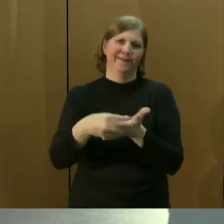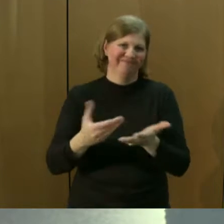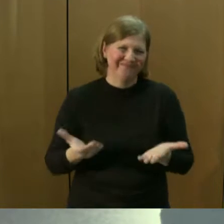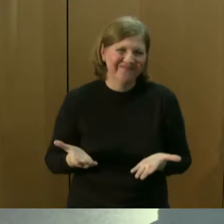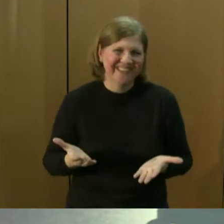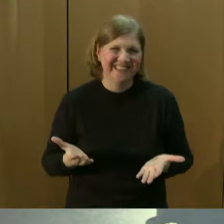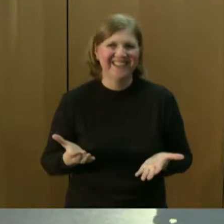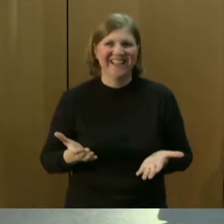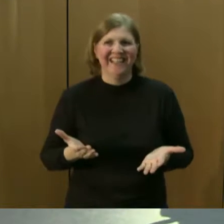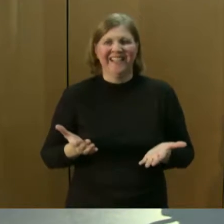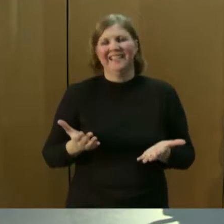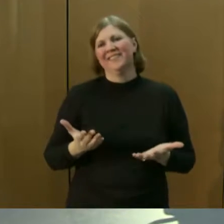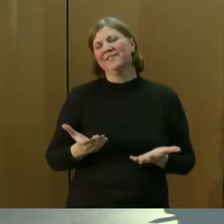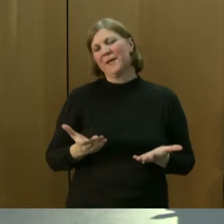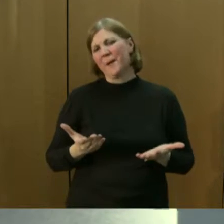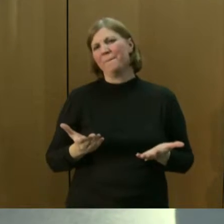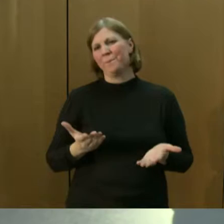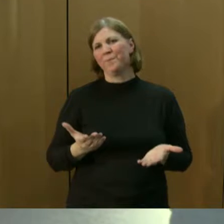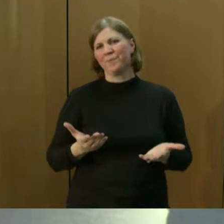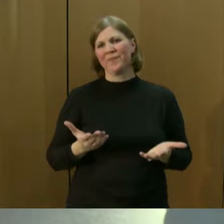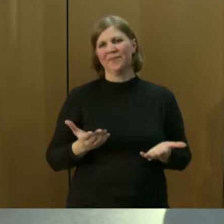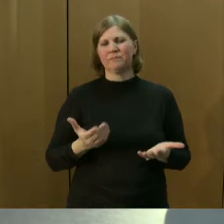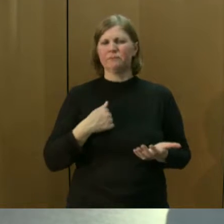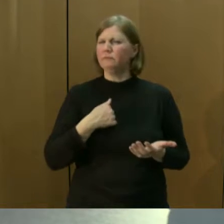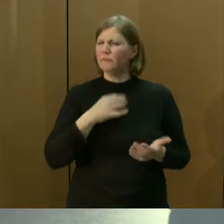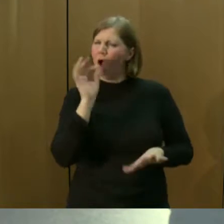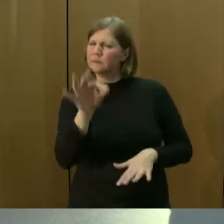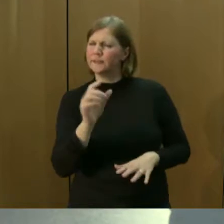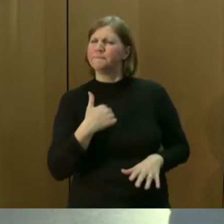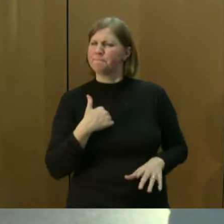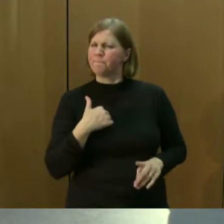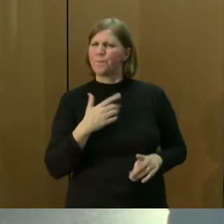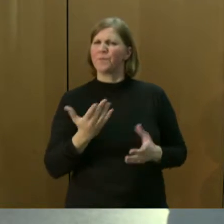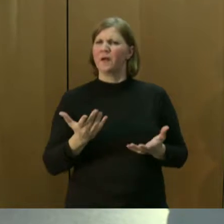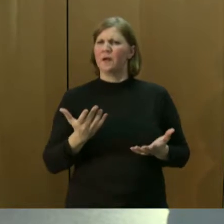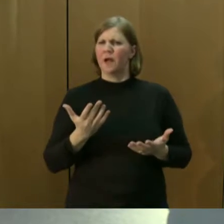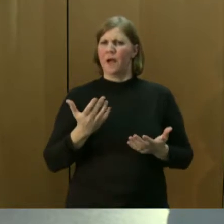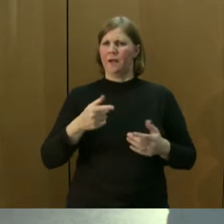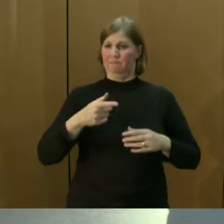to talk a little bit about how you finance presenting work in Edinburgh.